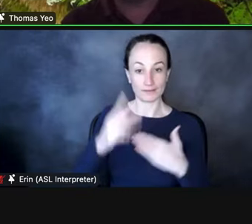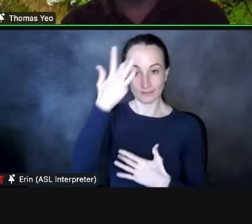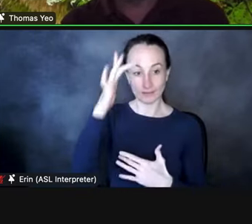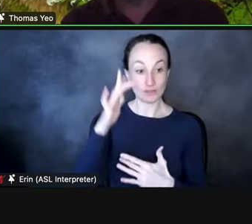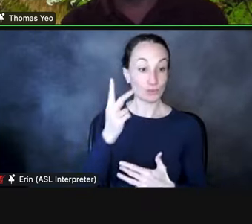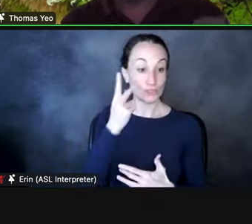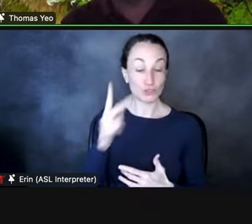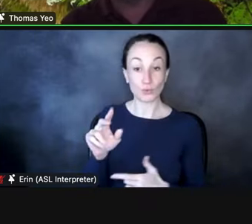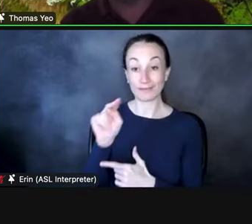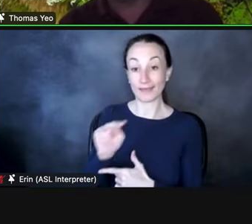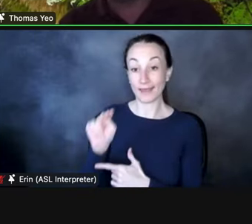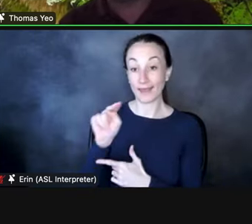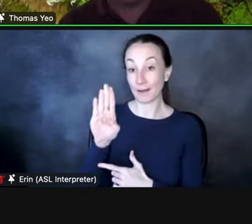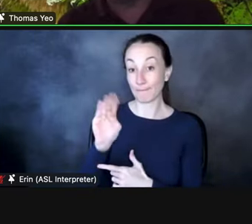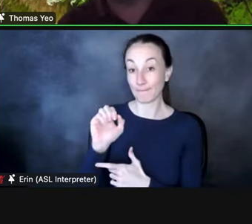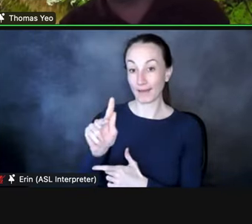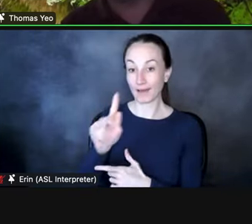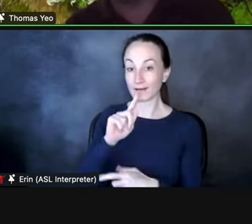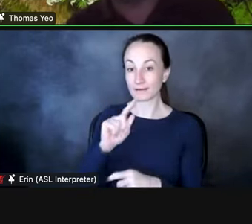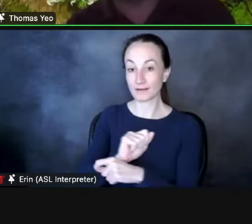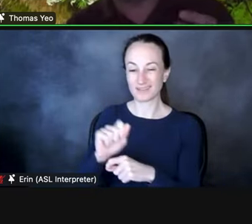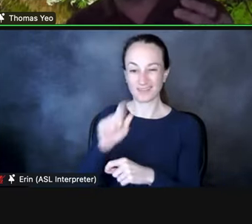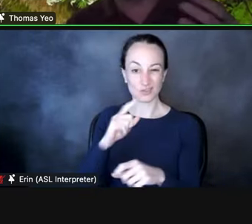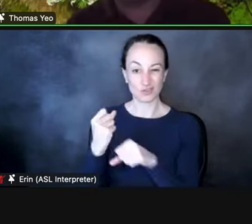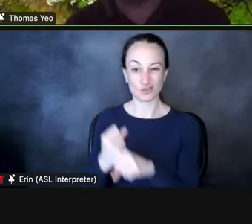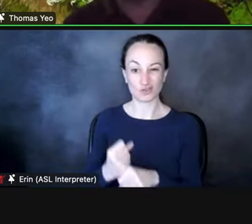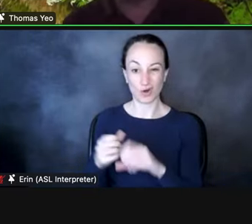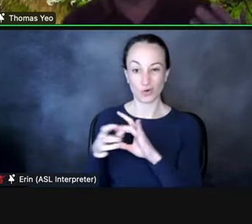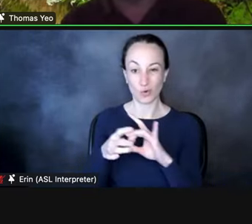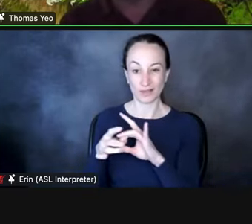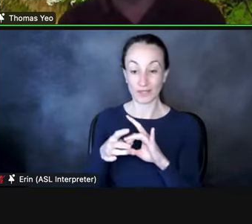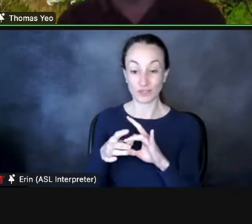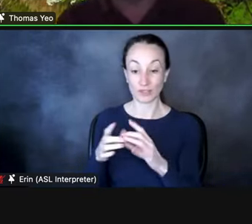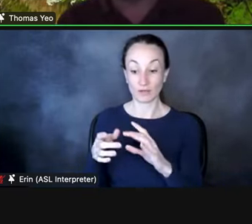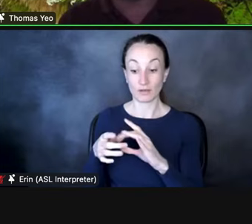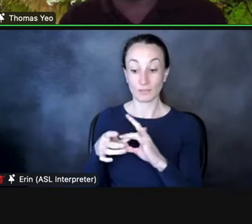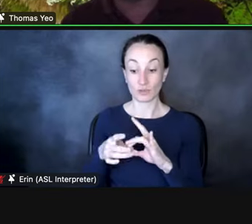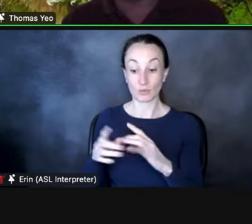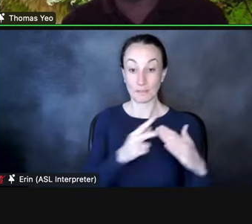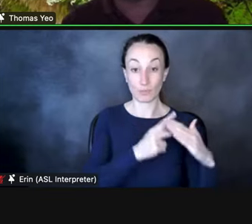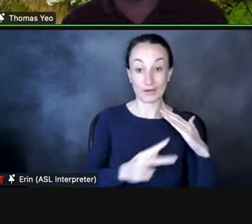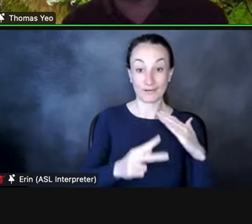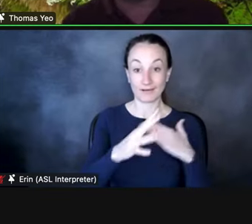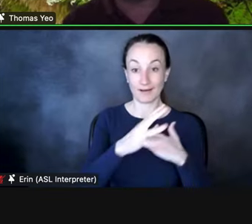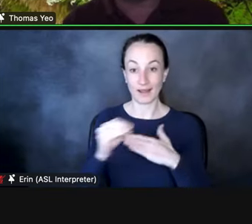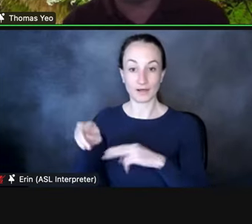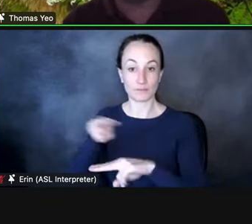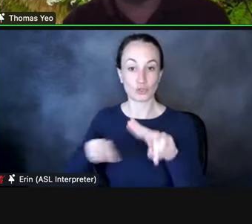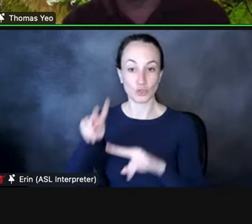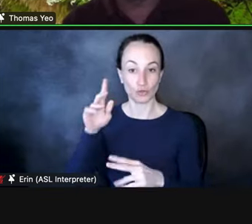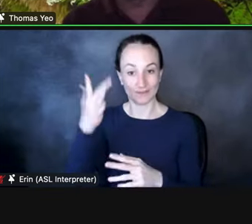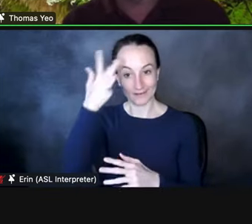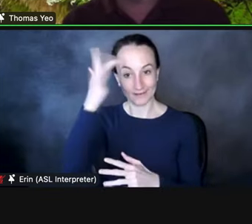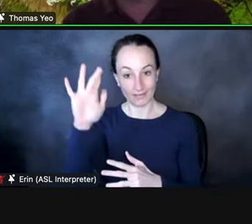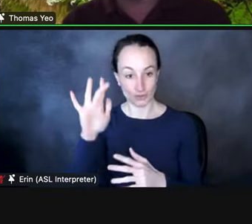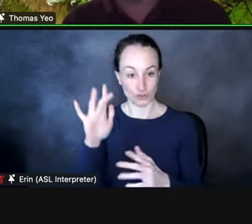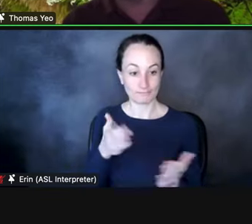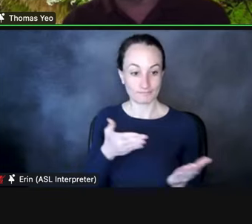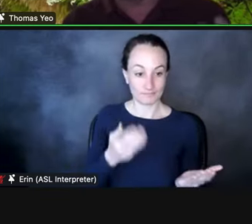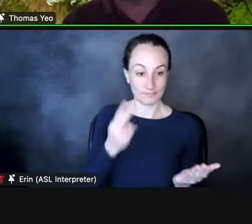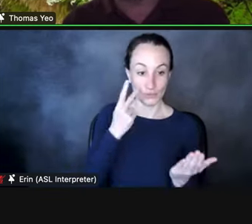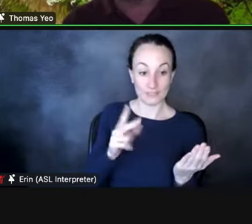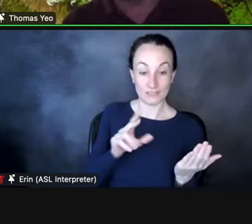task, there's a stronger correlation between predicted and observed fluid intelligence, basically 0.325